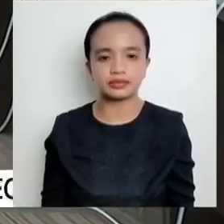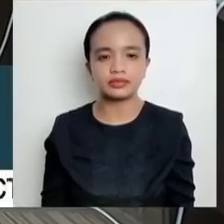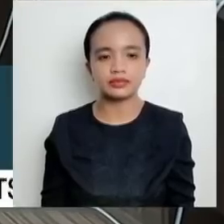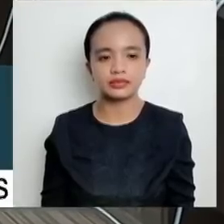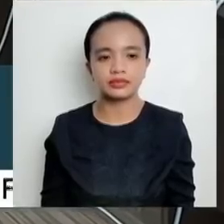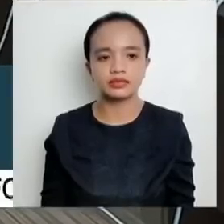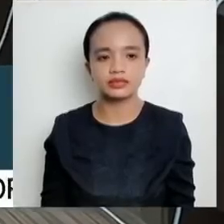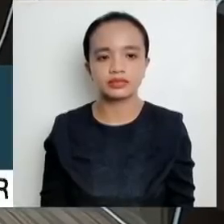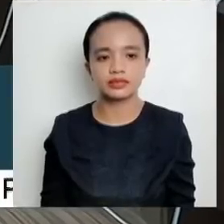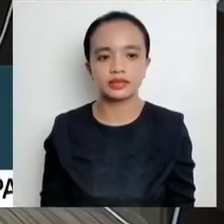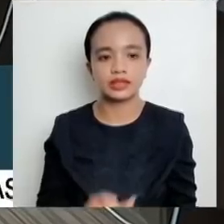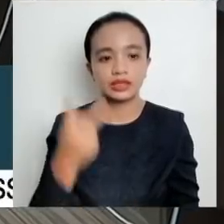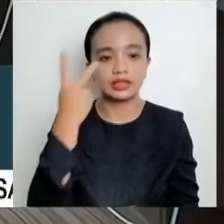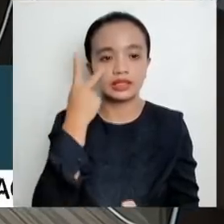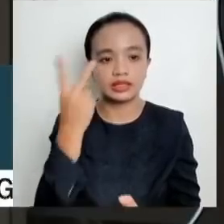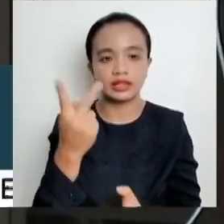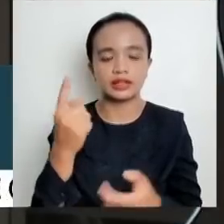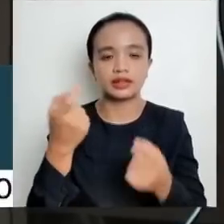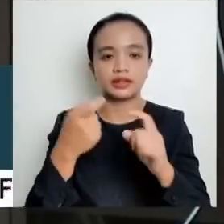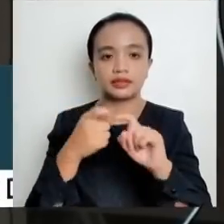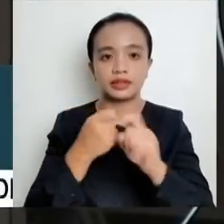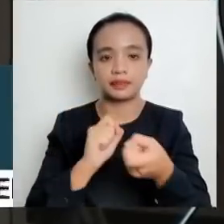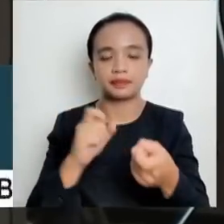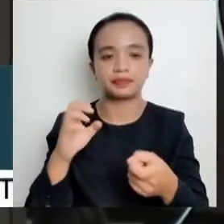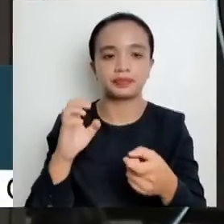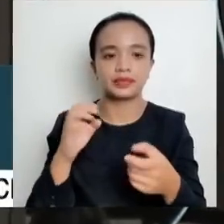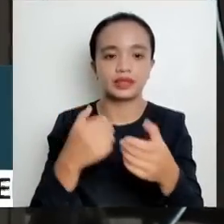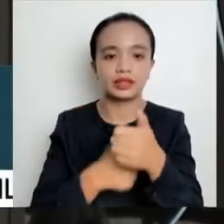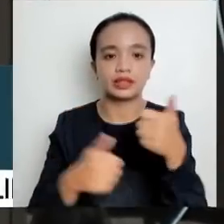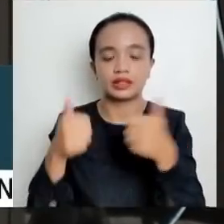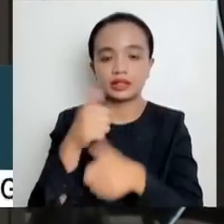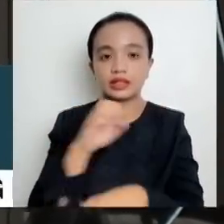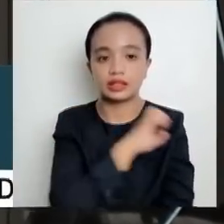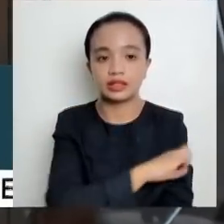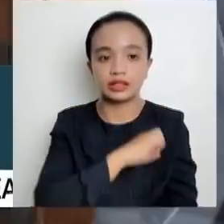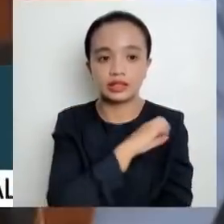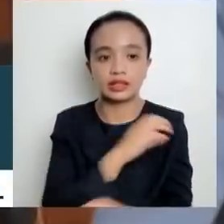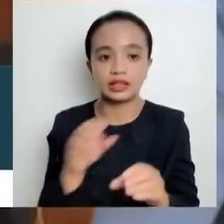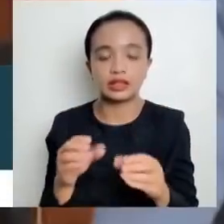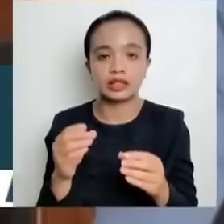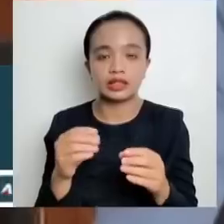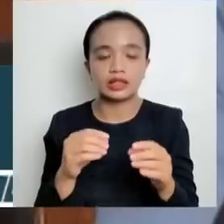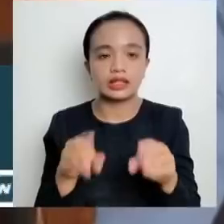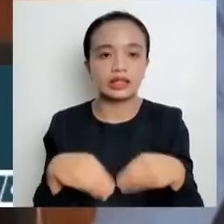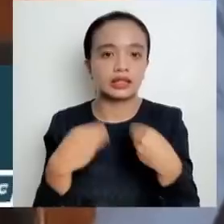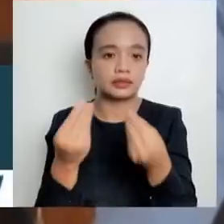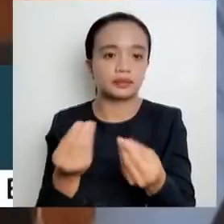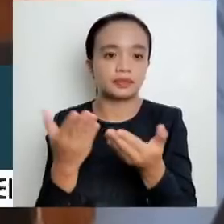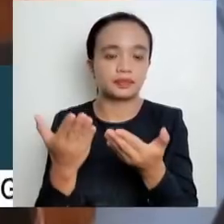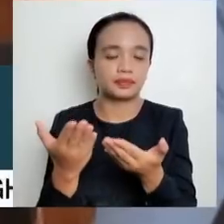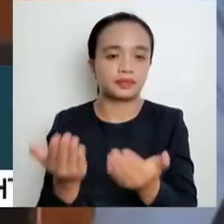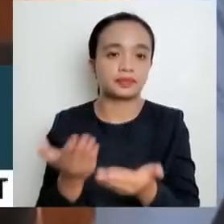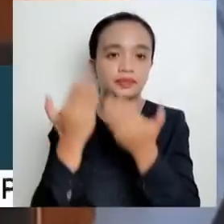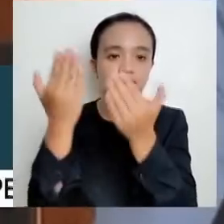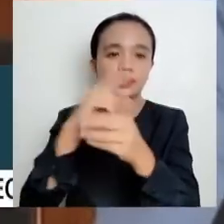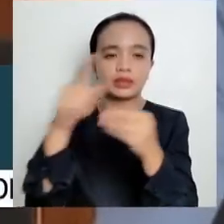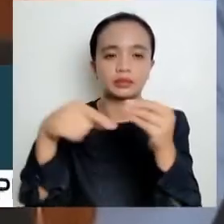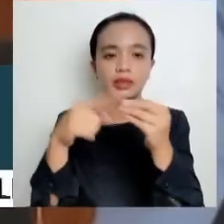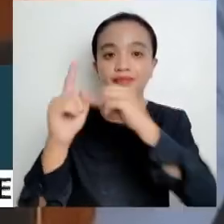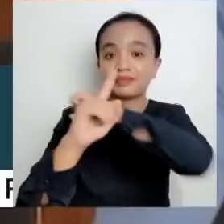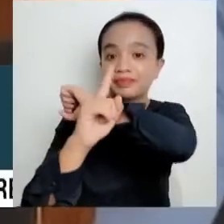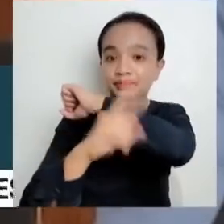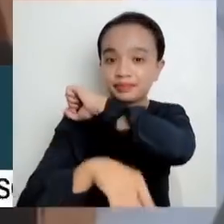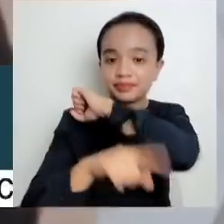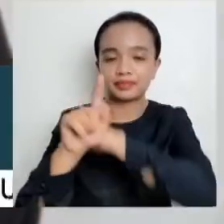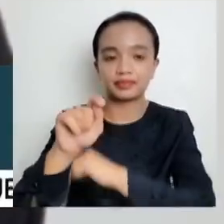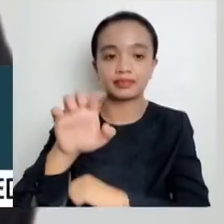Emerging from a closed-door executive session, the House Committee on Ethics and Privileges recommends stiffer penalties on Negros Oriental 3rd District Representative Arnolfo